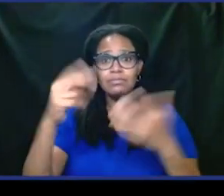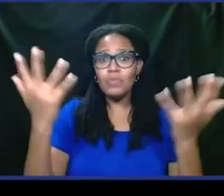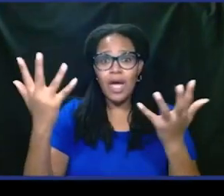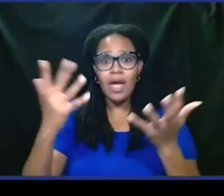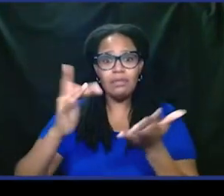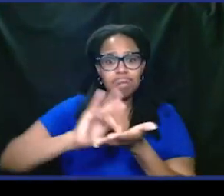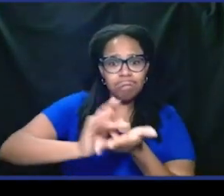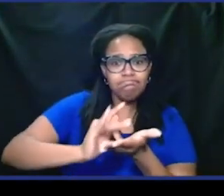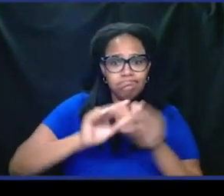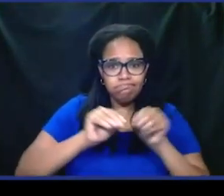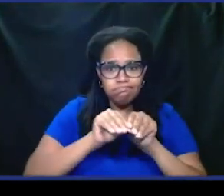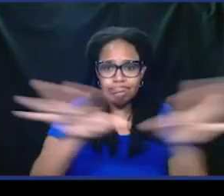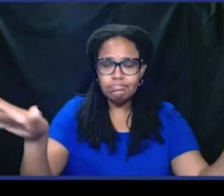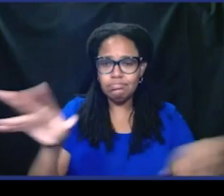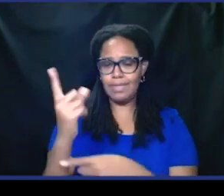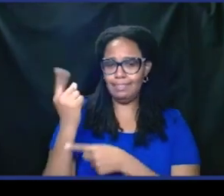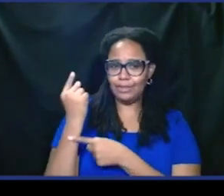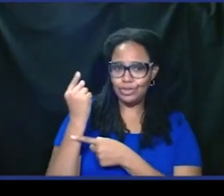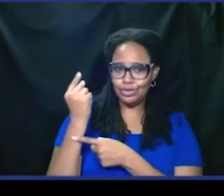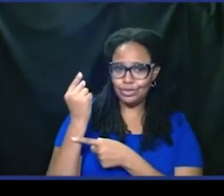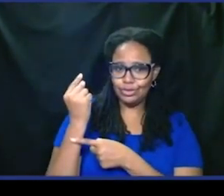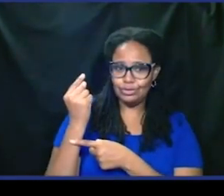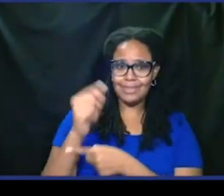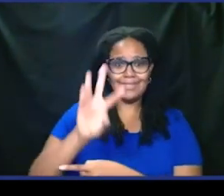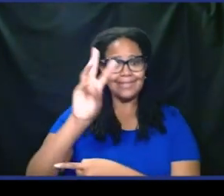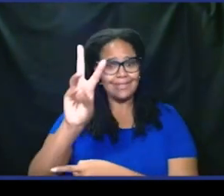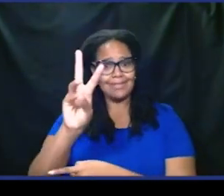medical supplies provided in 2019.